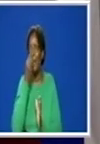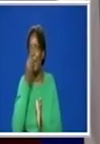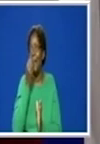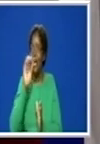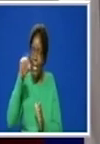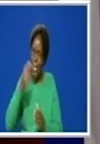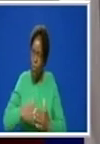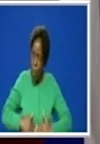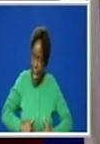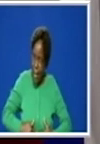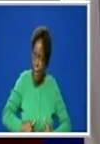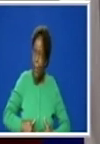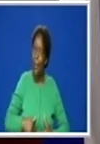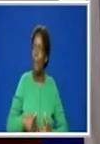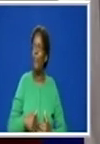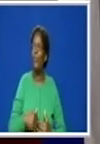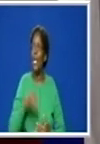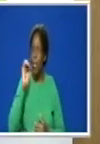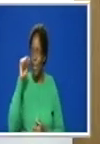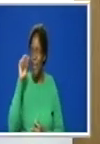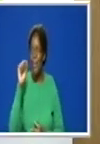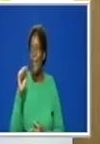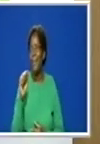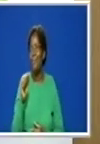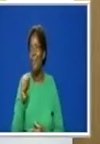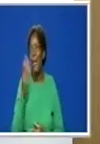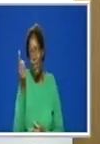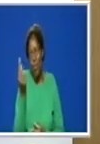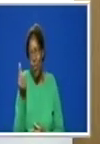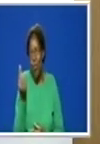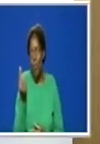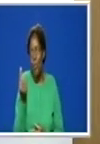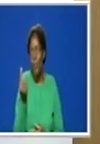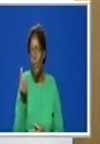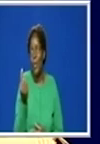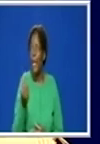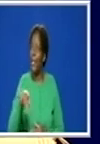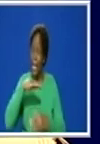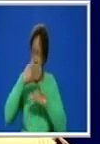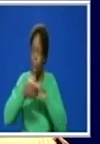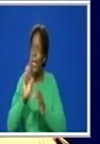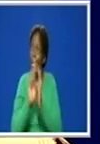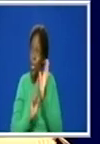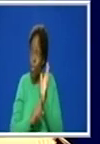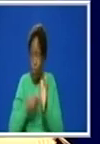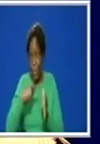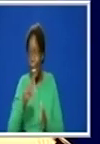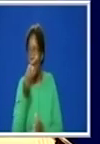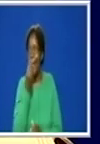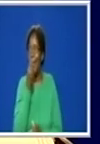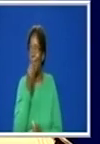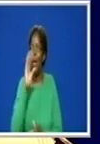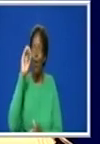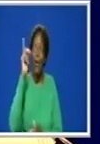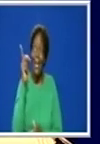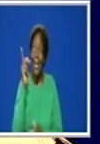Are you hungry? I just a little. A little? Mm. Then after our lesson, we are going to eat. Okay. You